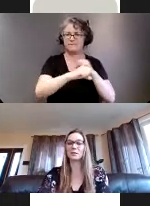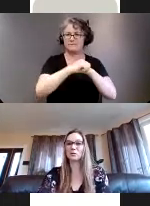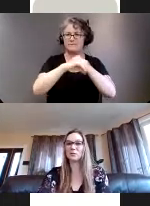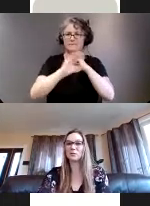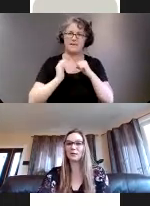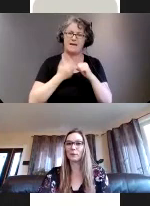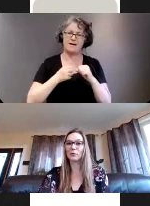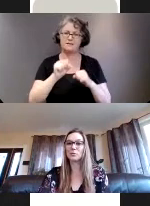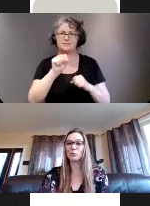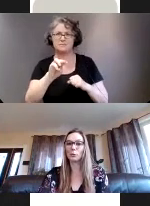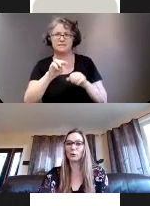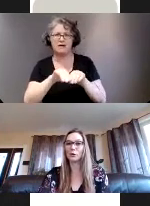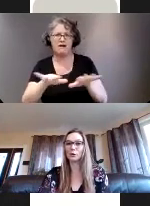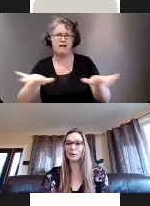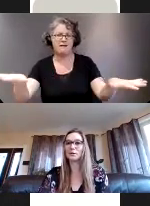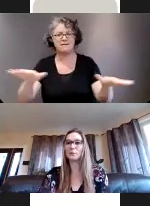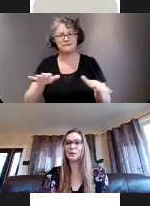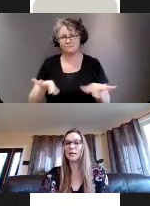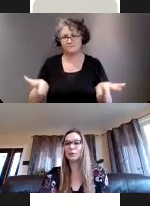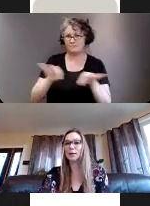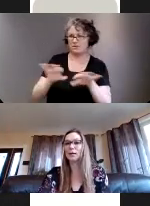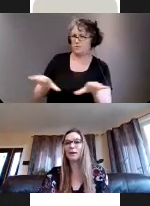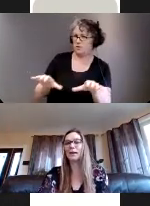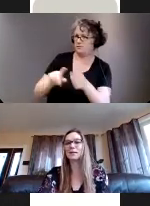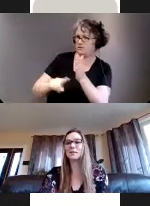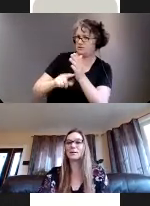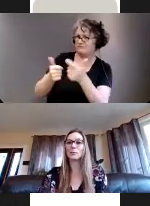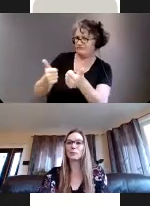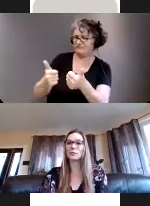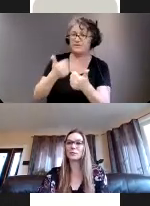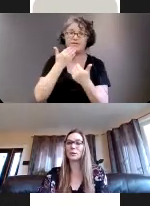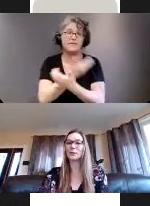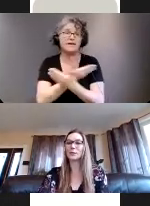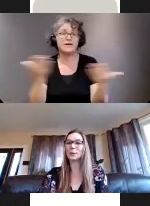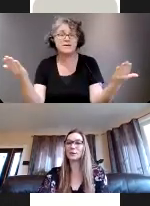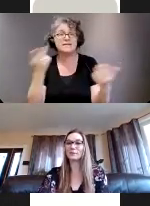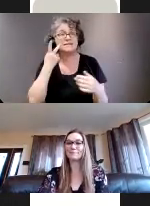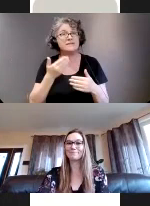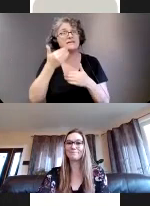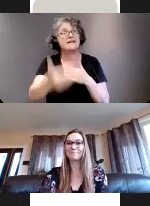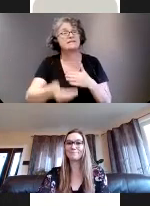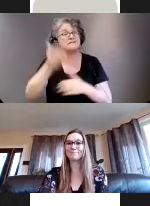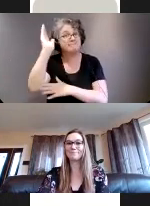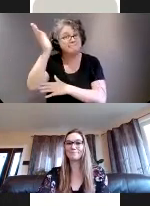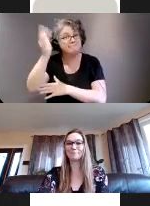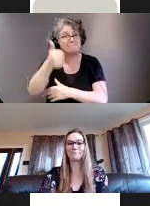our sectors of this important work that you're doing. So thank you, everybody, and we will see you at our next webinar.